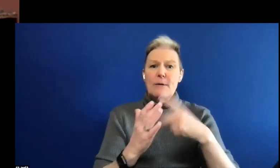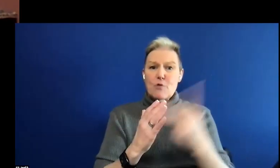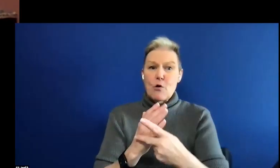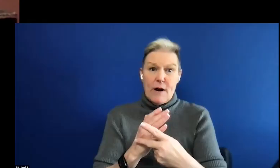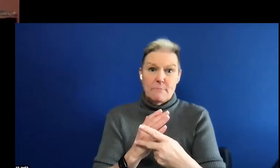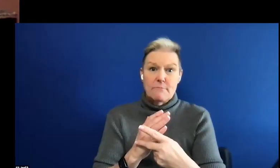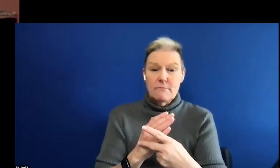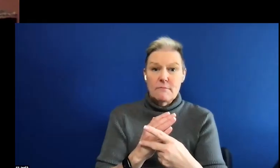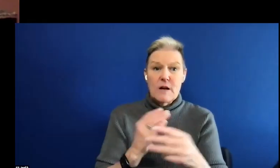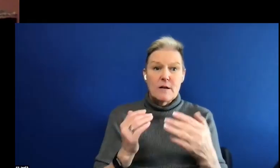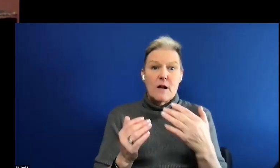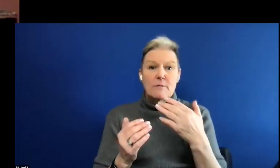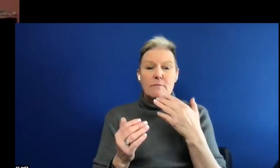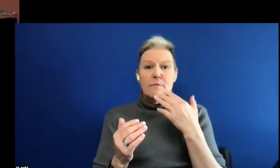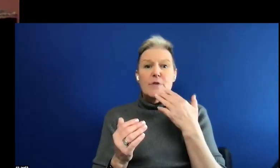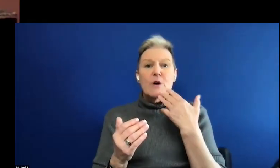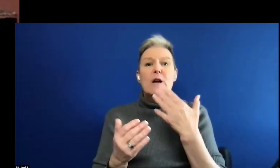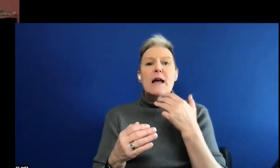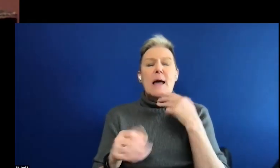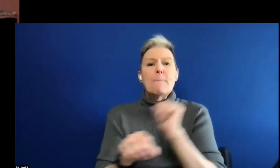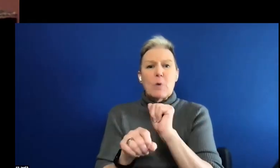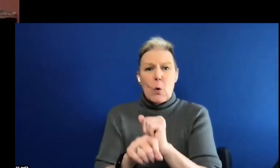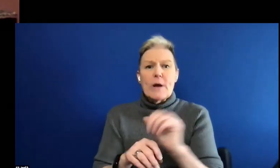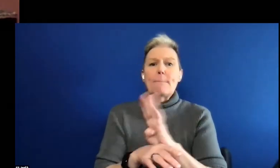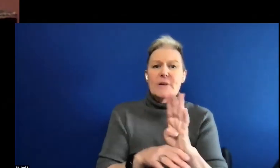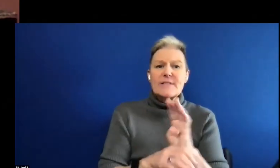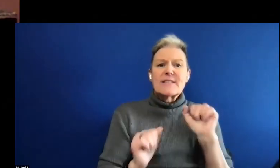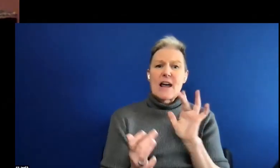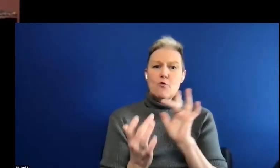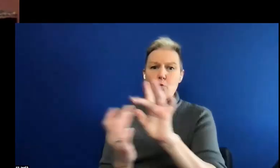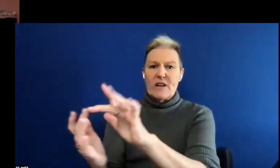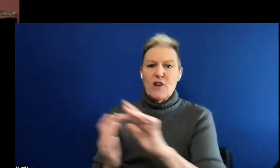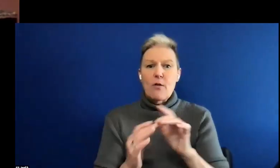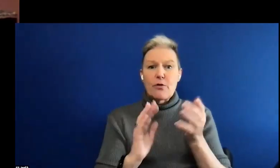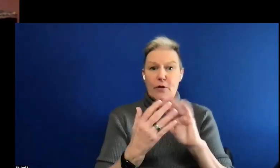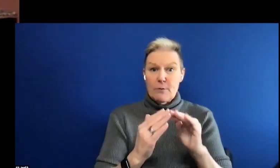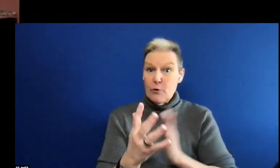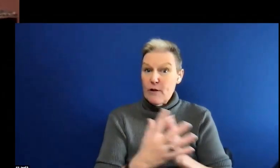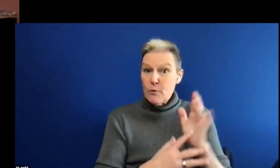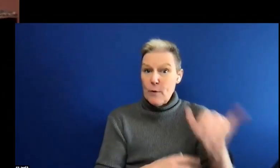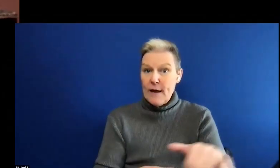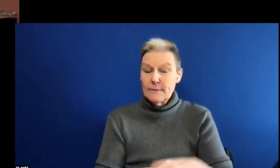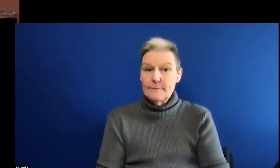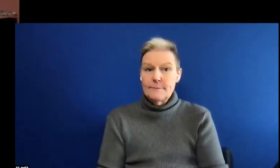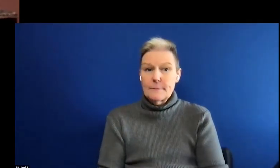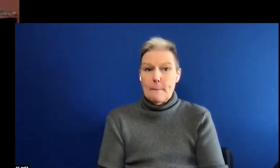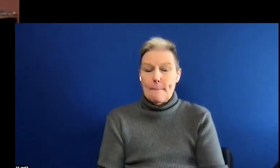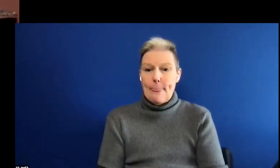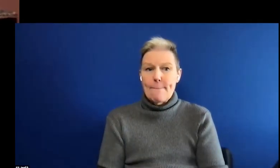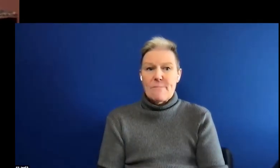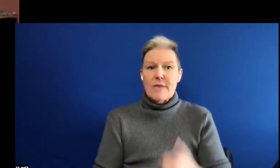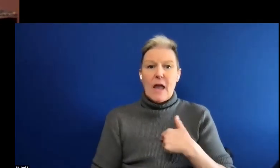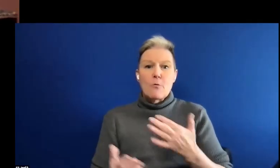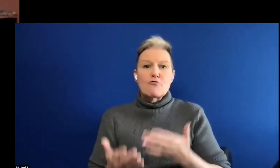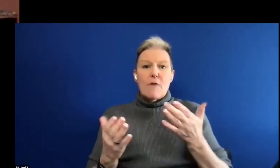events. Employees, businesses usually can reach out to the community through those. I would recommend that